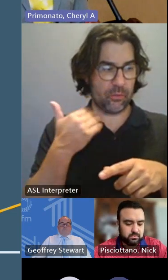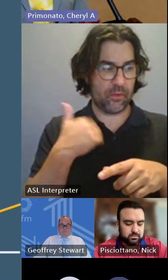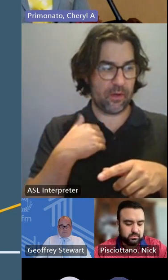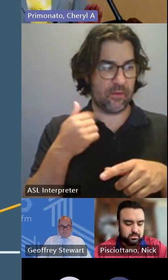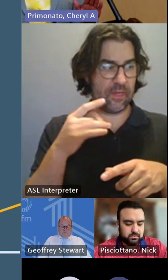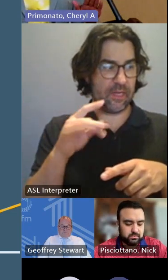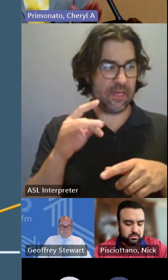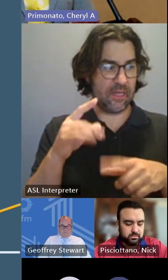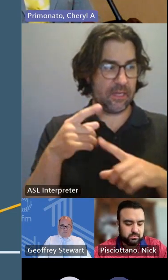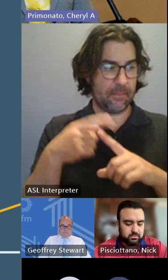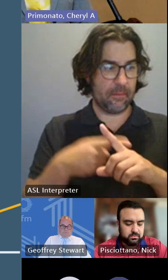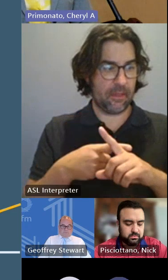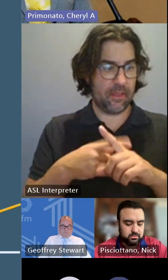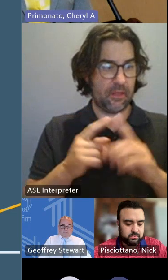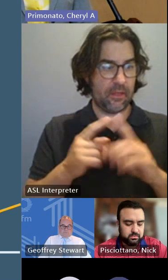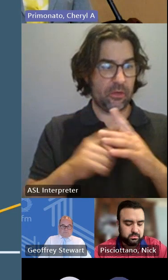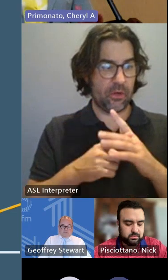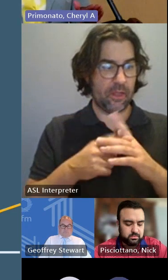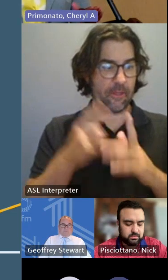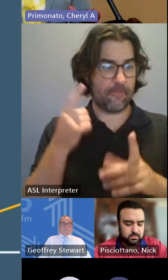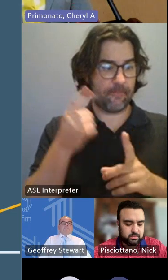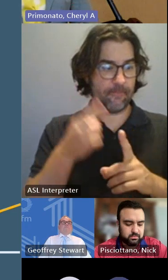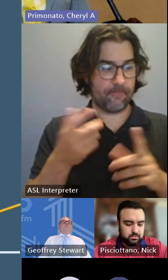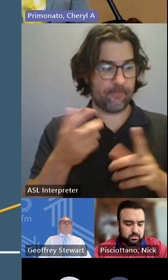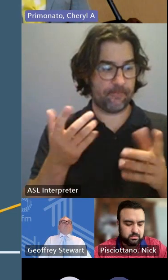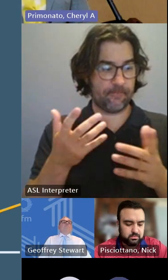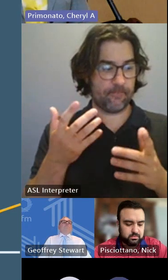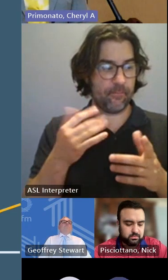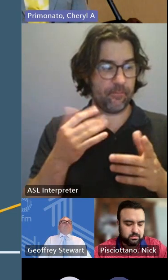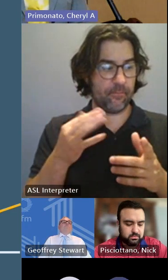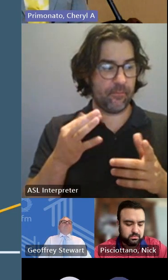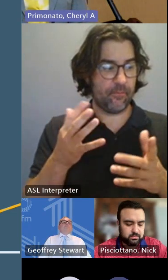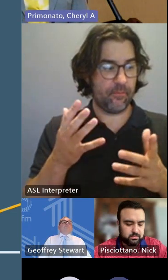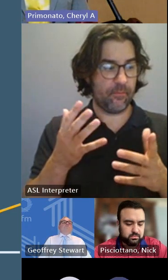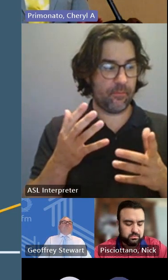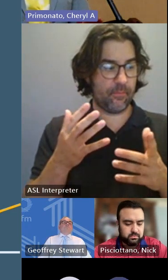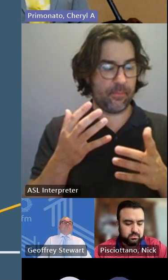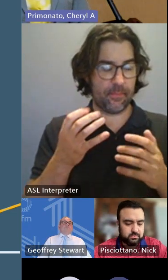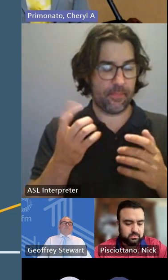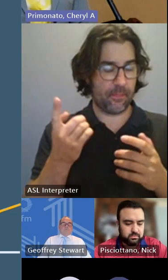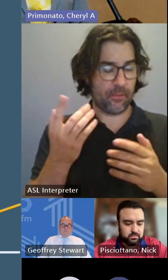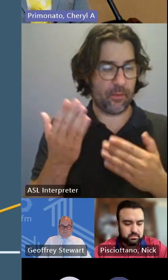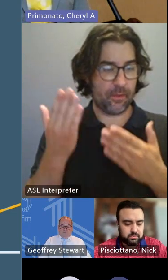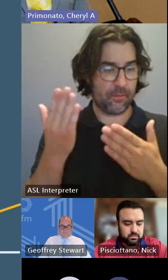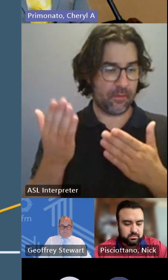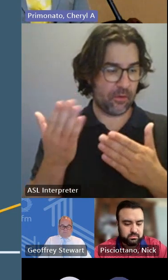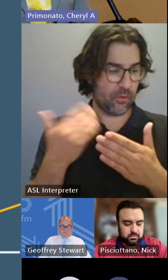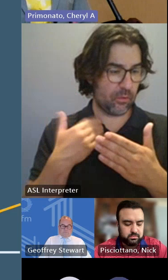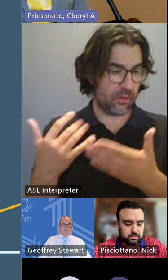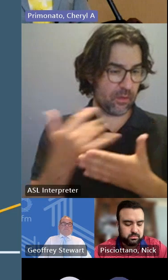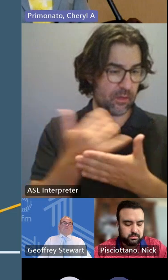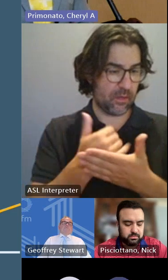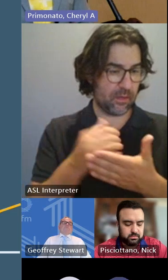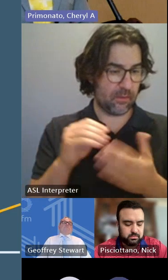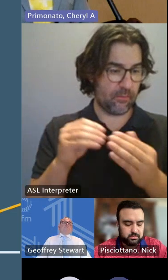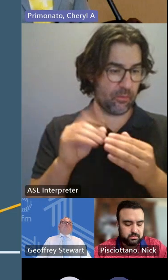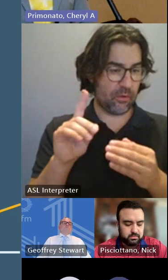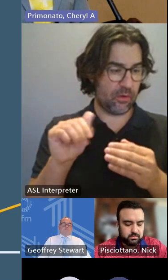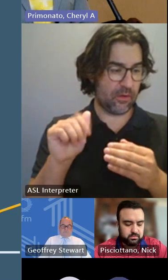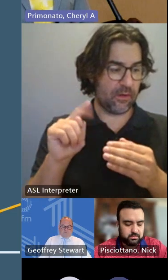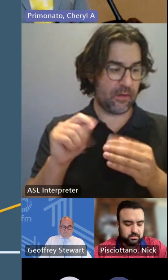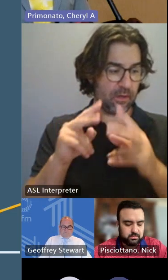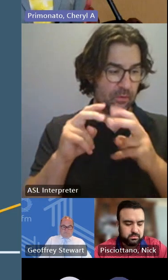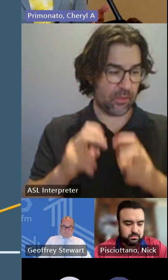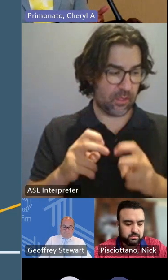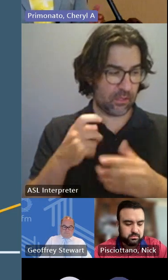18-month starting point is so that once we do have greater participation, we're able to collect more data, we'll reassess the price